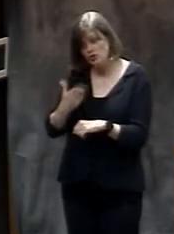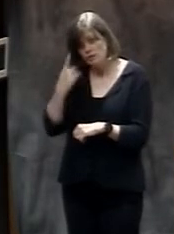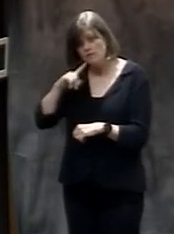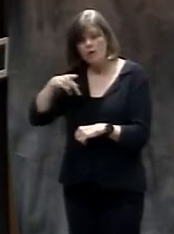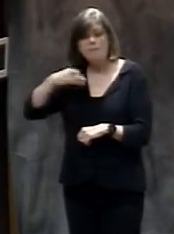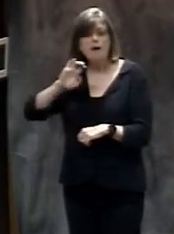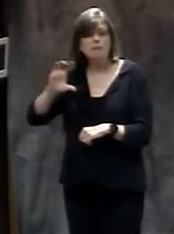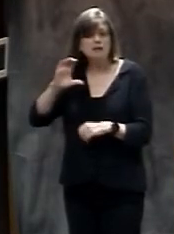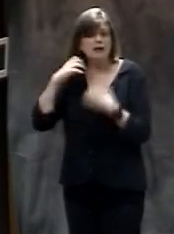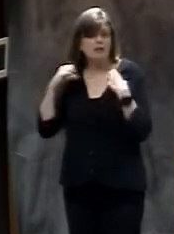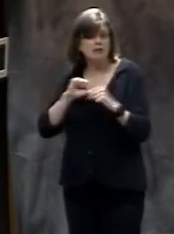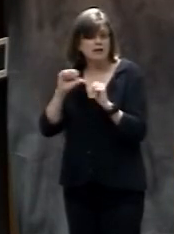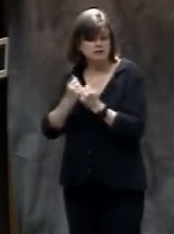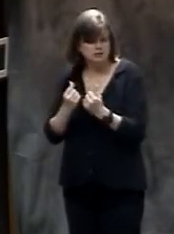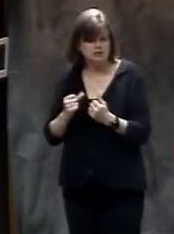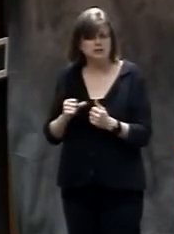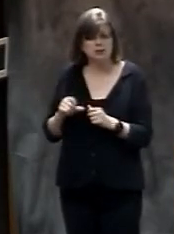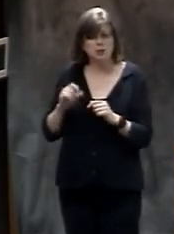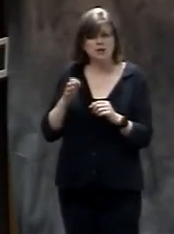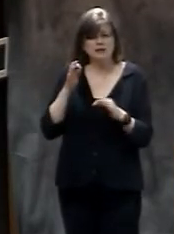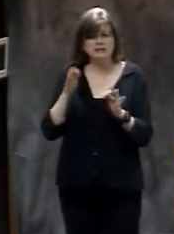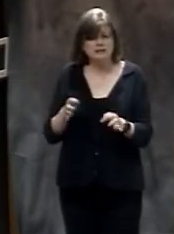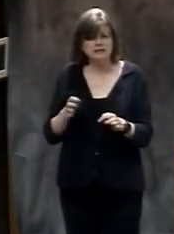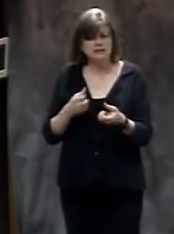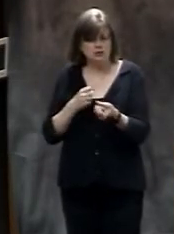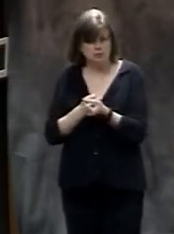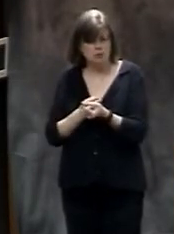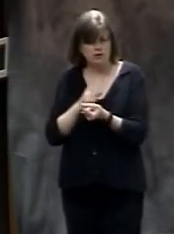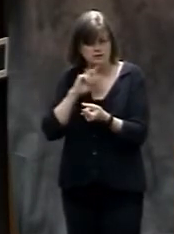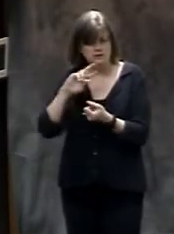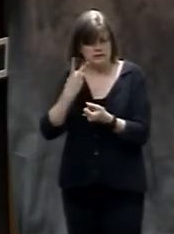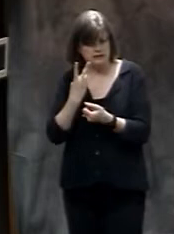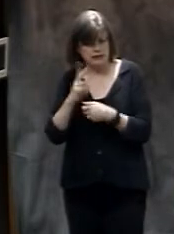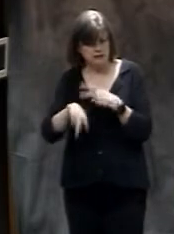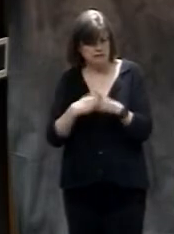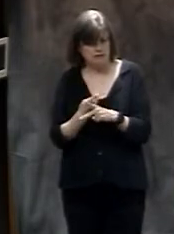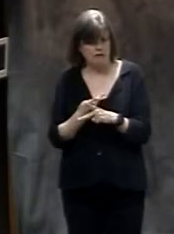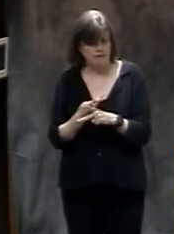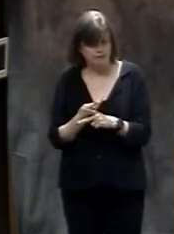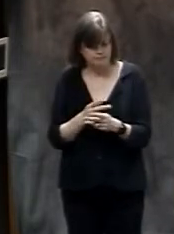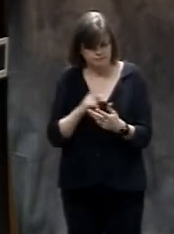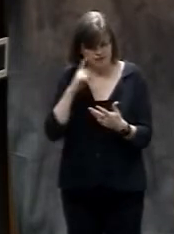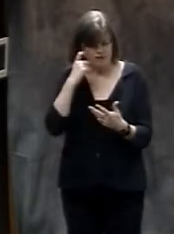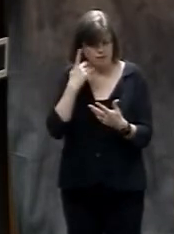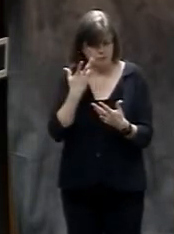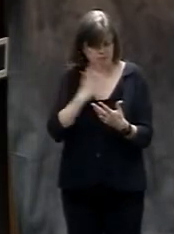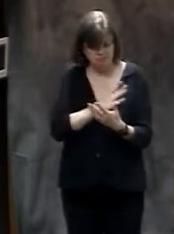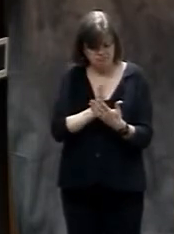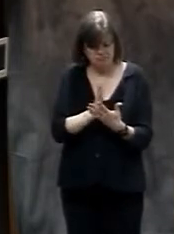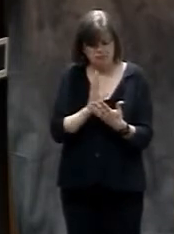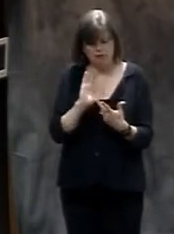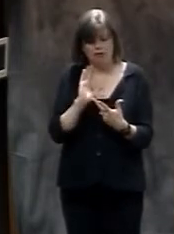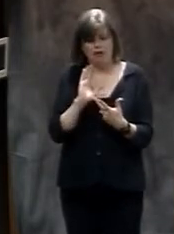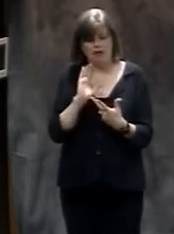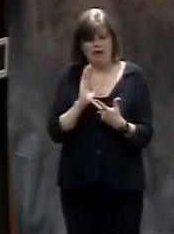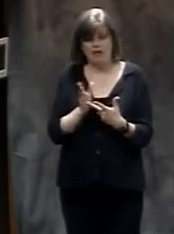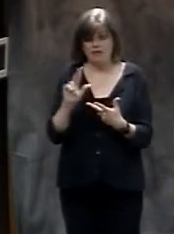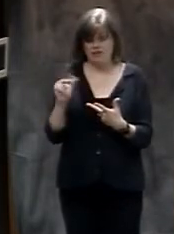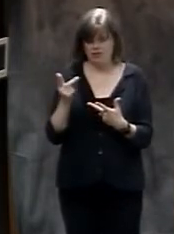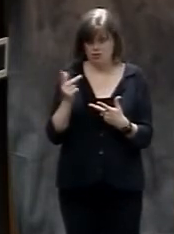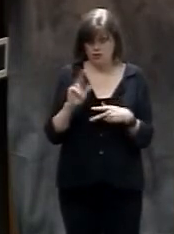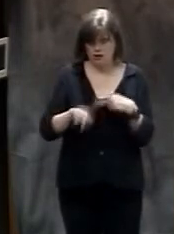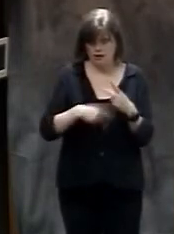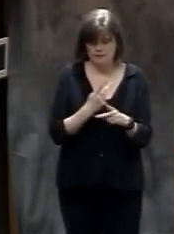are the second types of question that we often will address with these models. And then the third type, which we increasingly